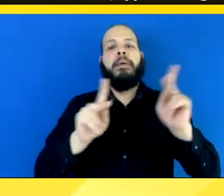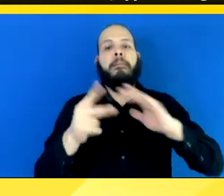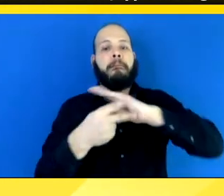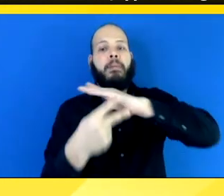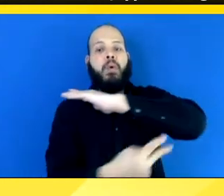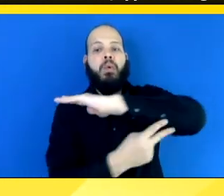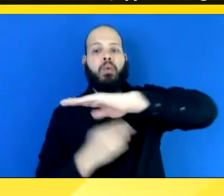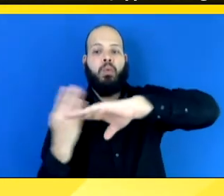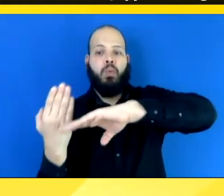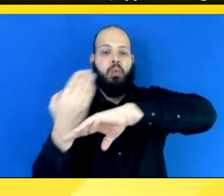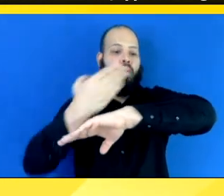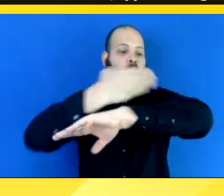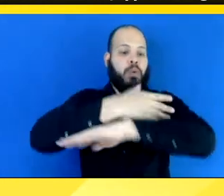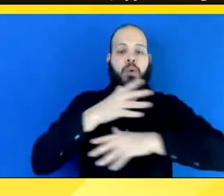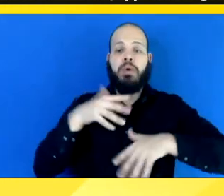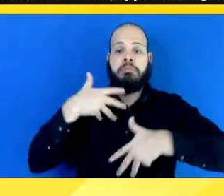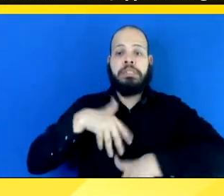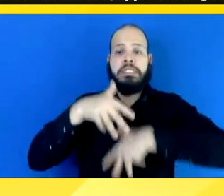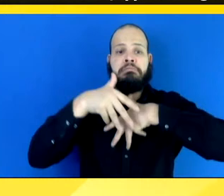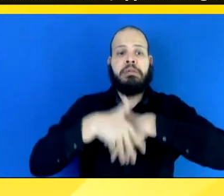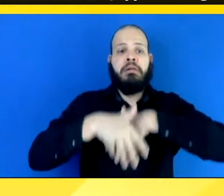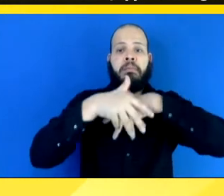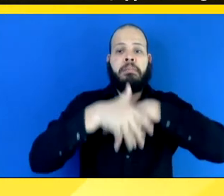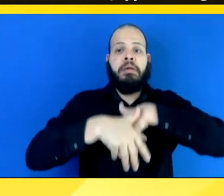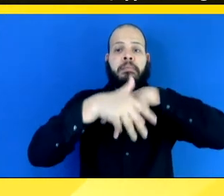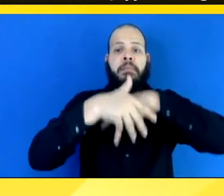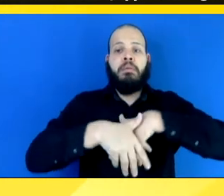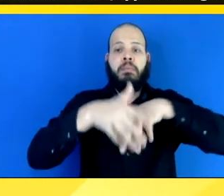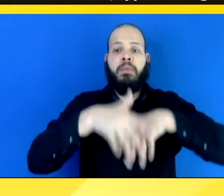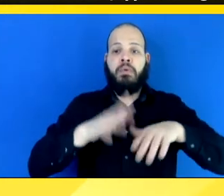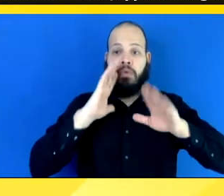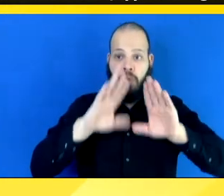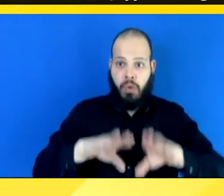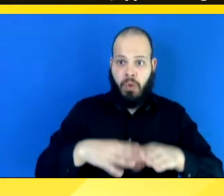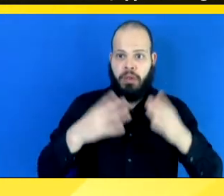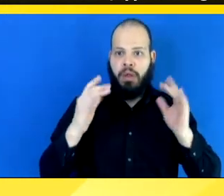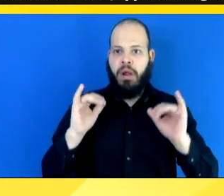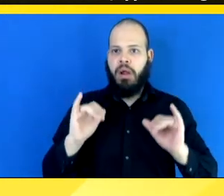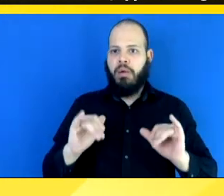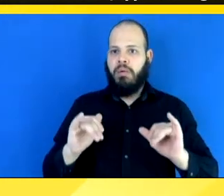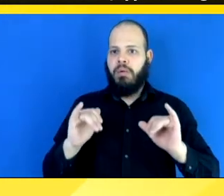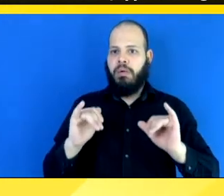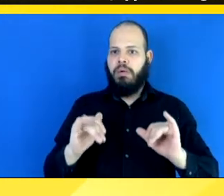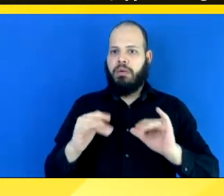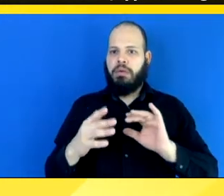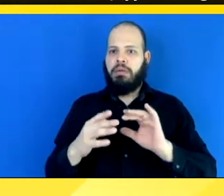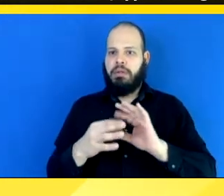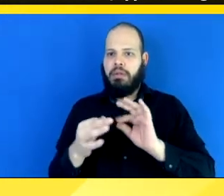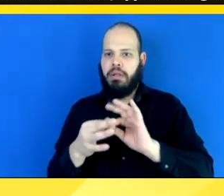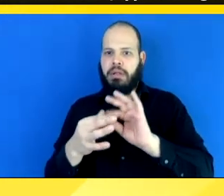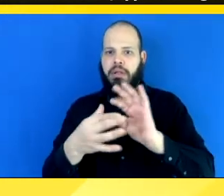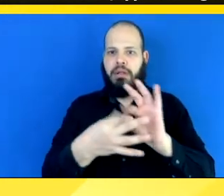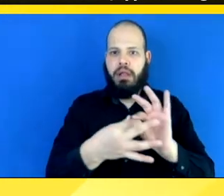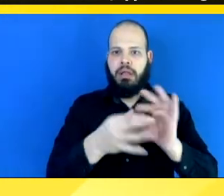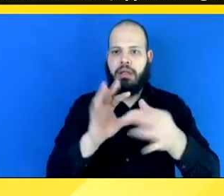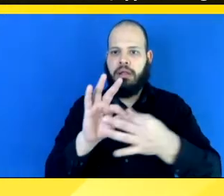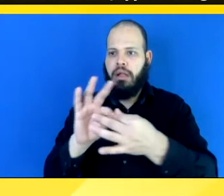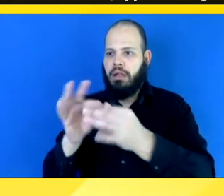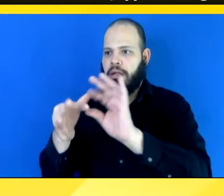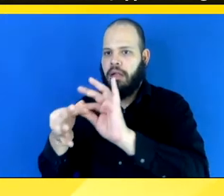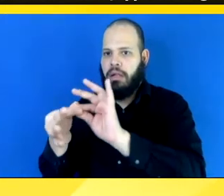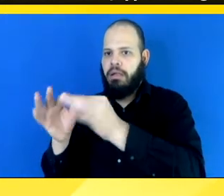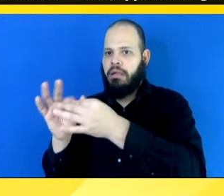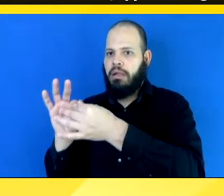again and the whole action around connecting the battle against racism and the battle against denying people labor rights and